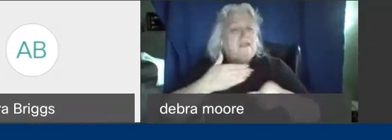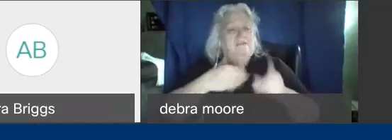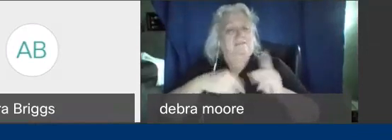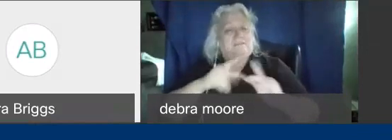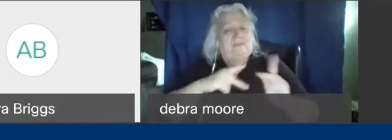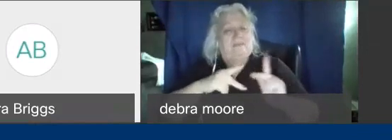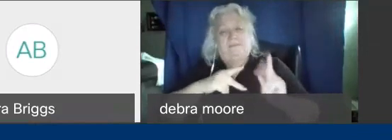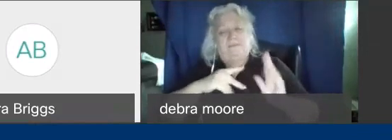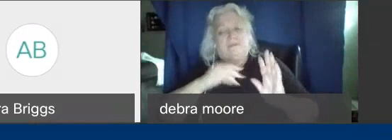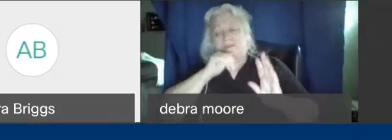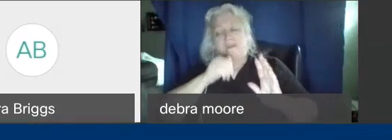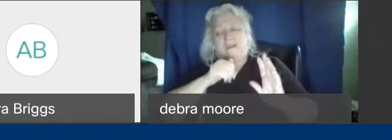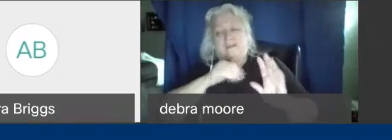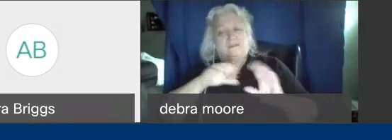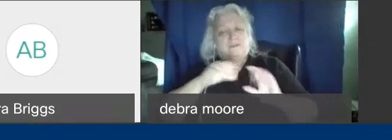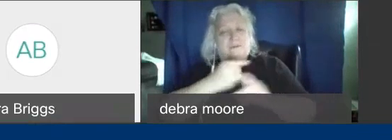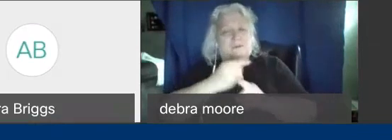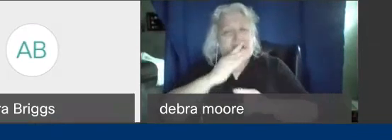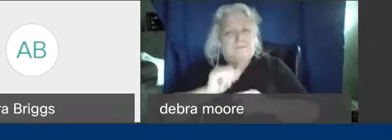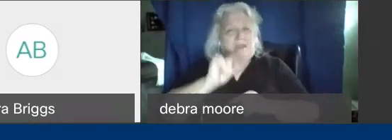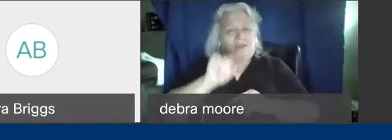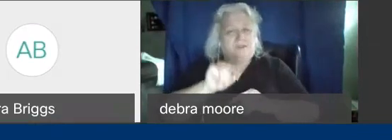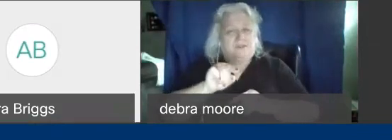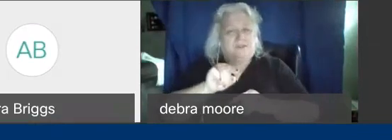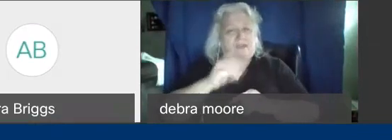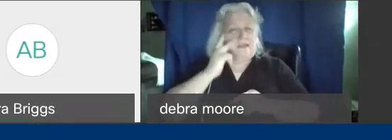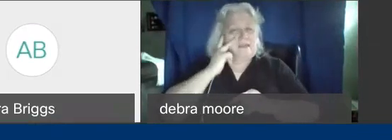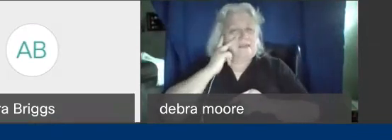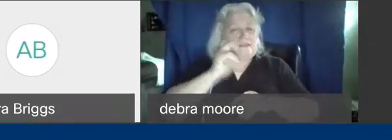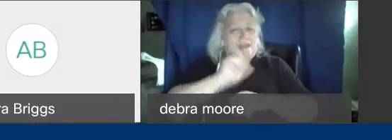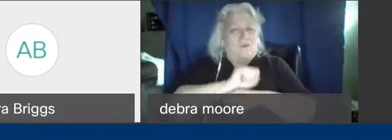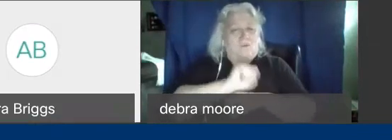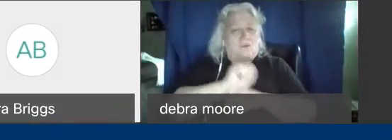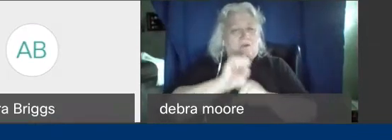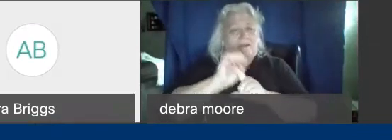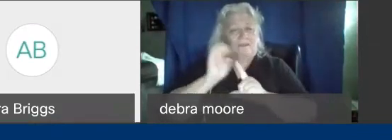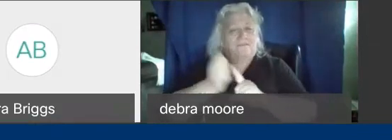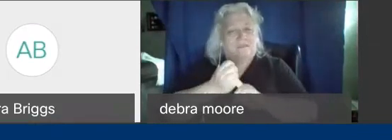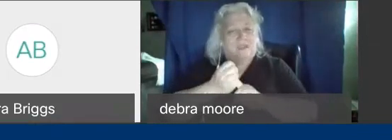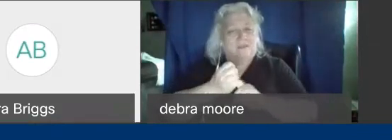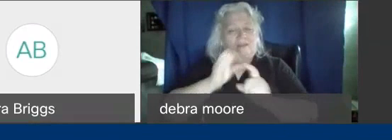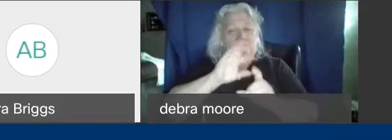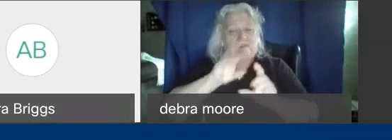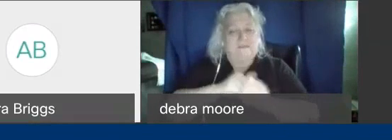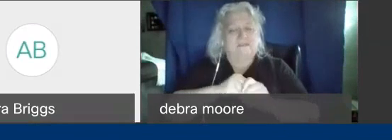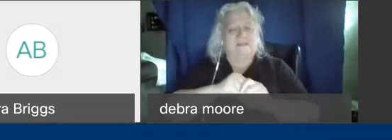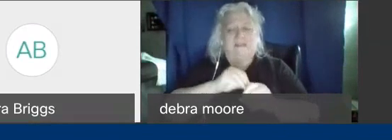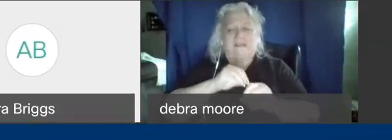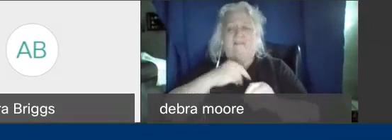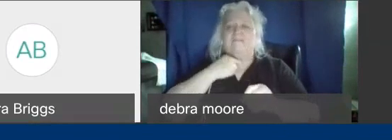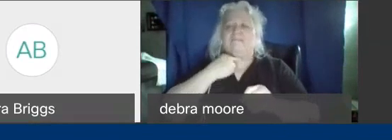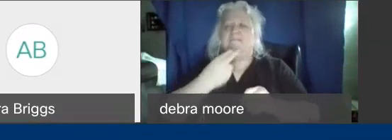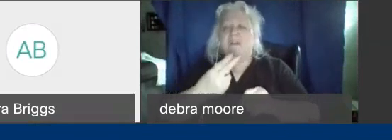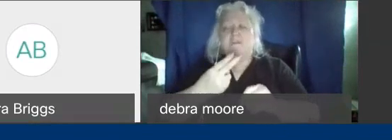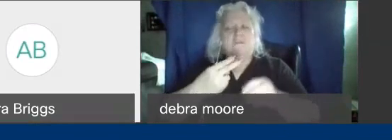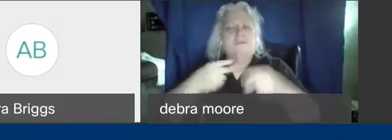quid pro quo sexual harassment. Hostile work environment harassment is including verbal, physical, or